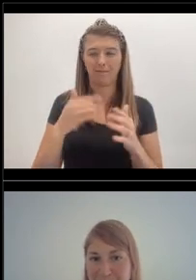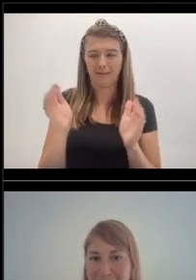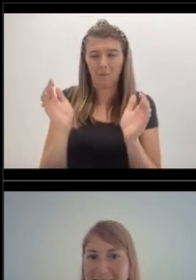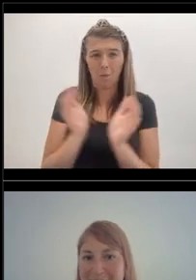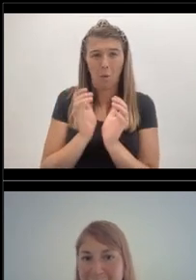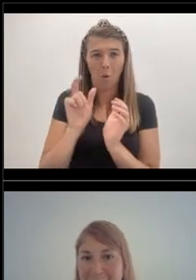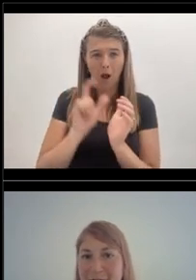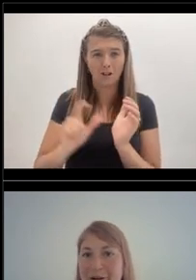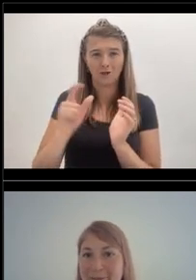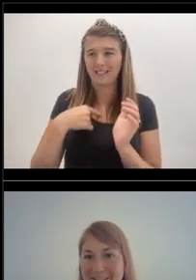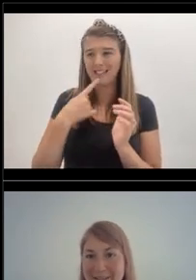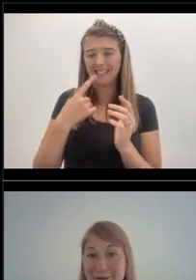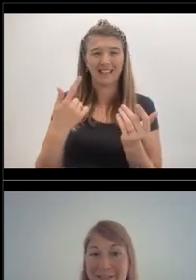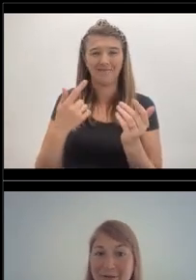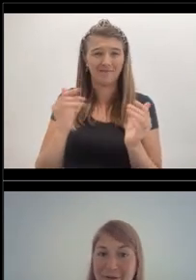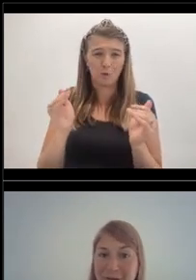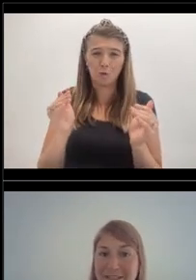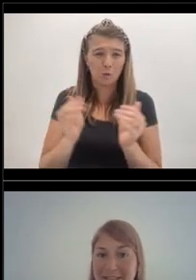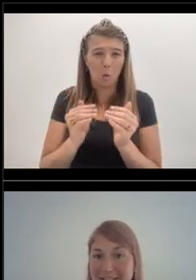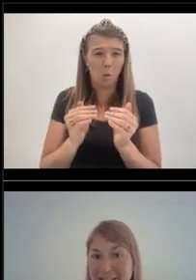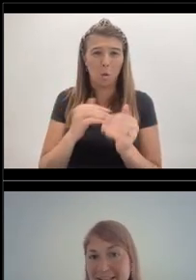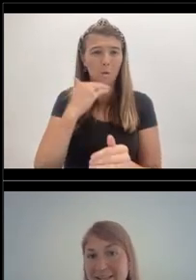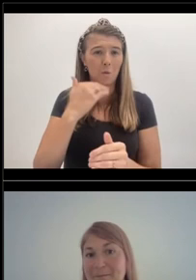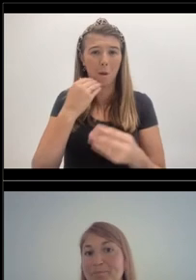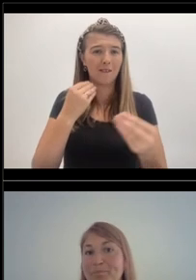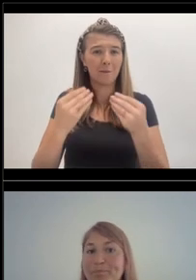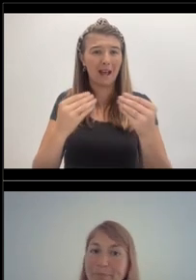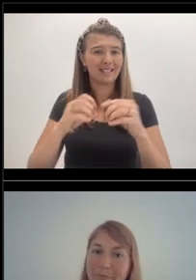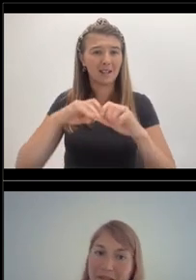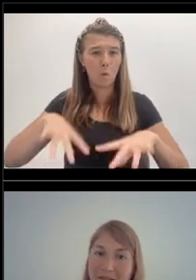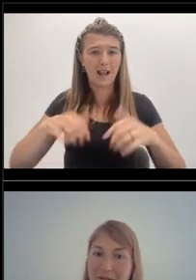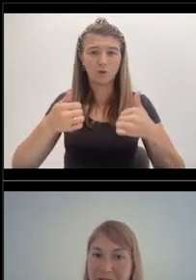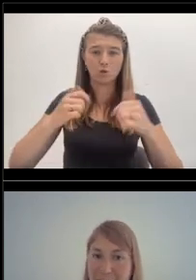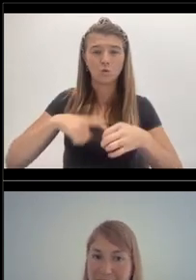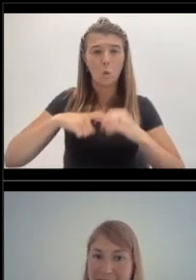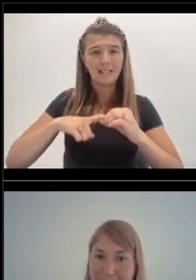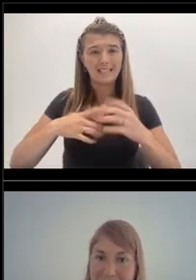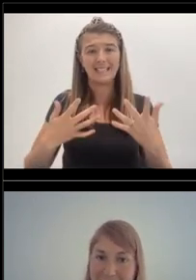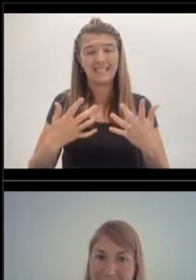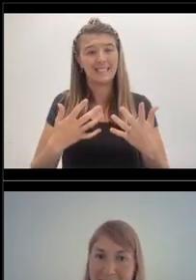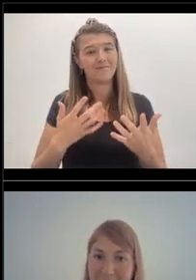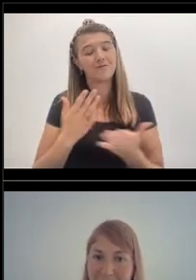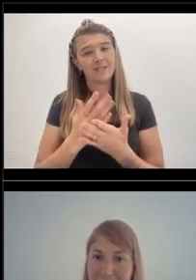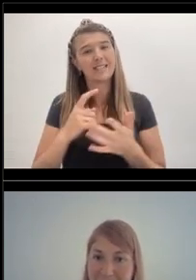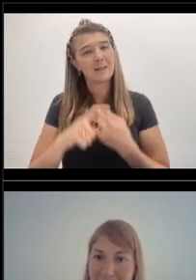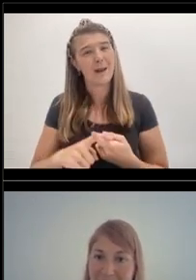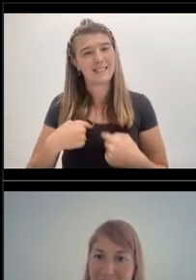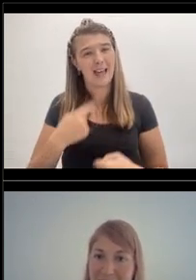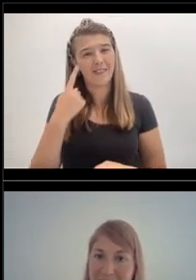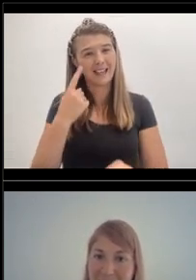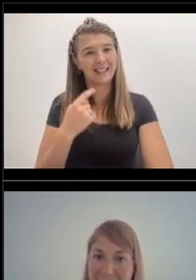too small to get enough plastic waste of the quality that they need. So it depends a bit, I think.